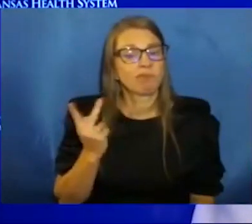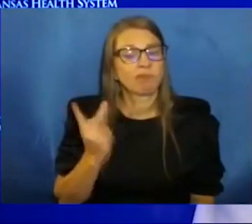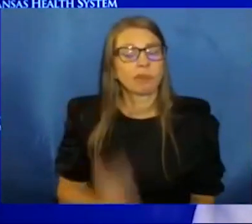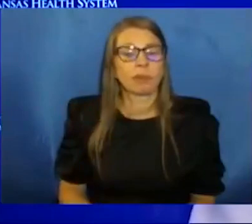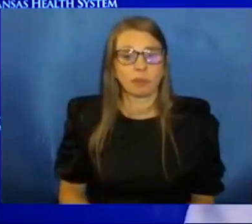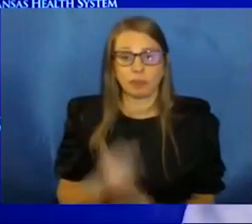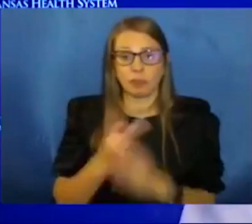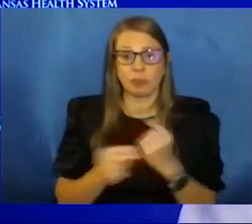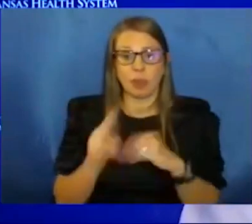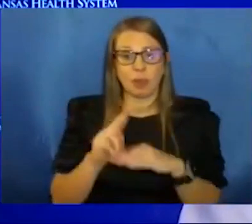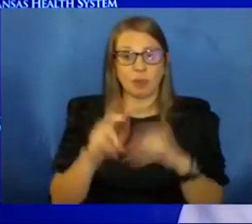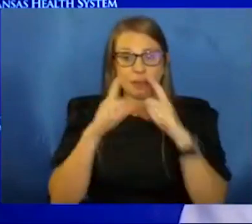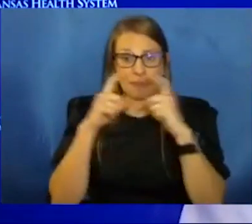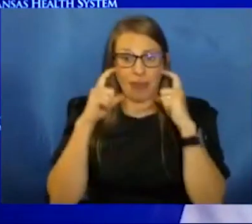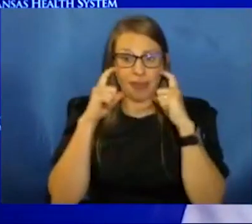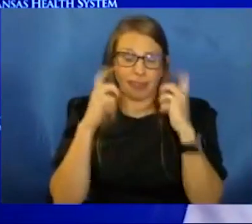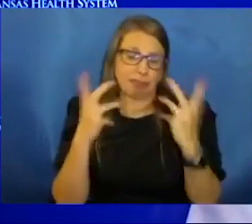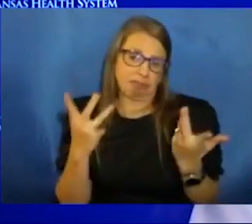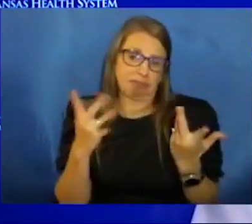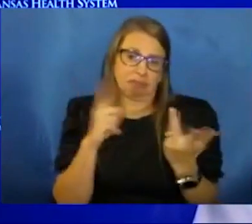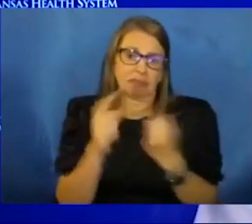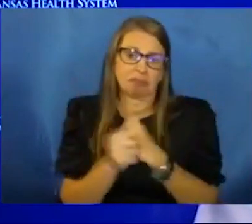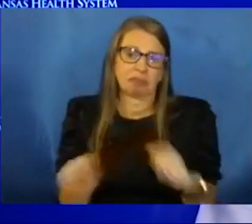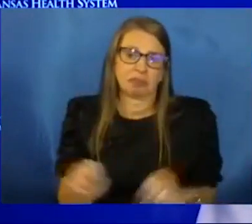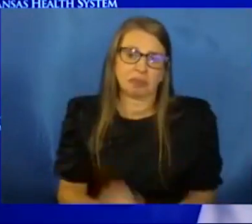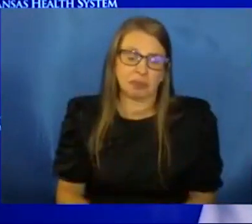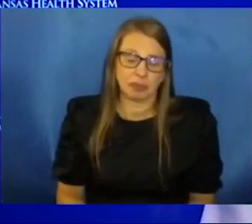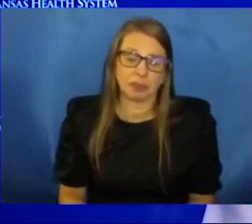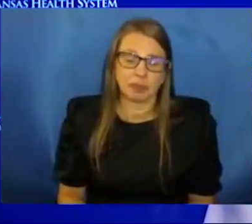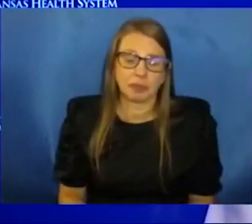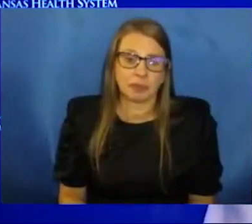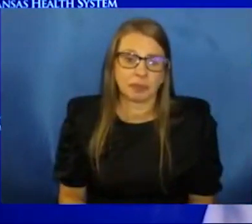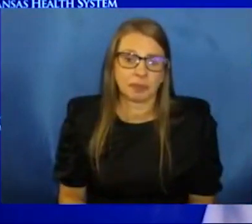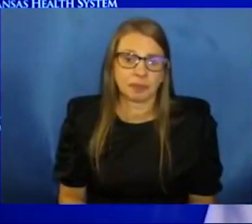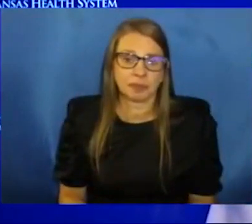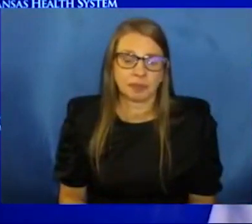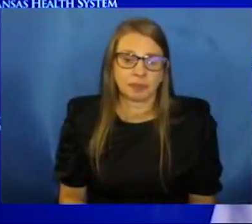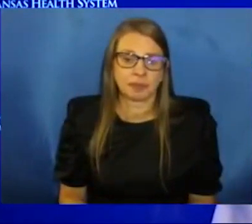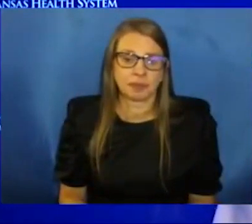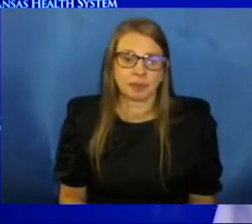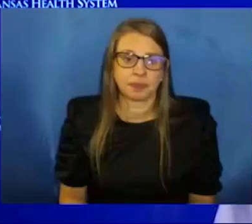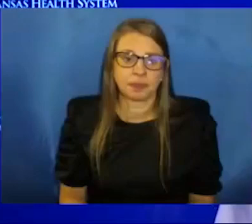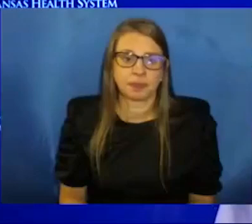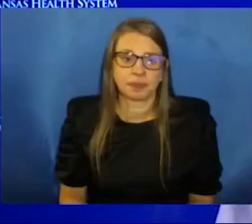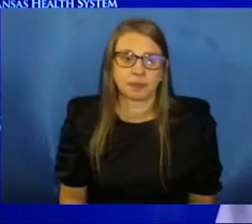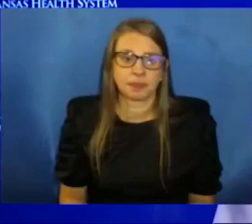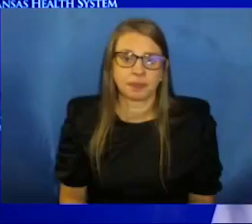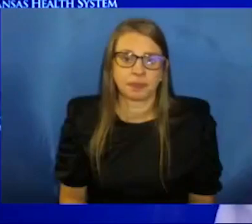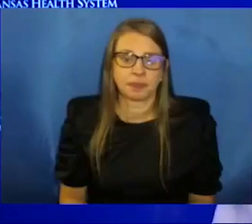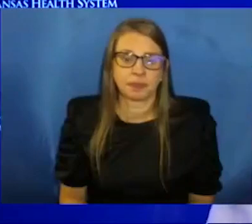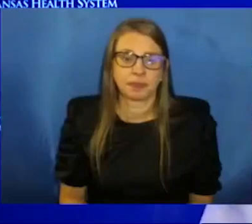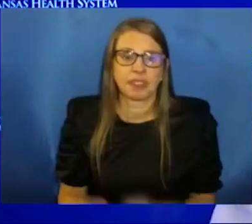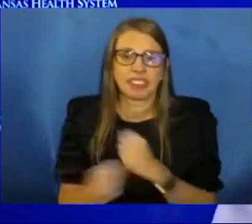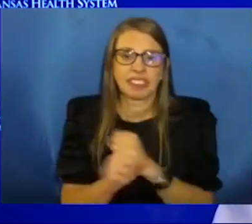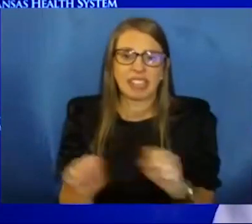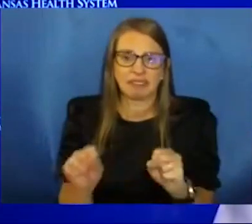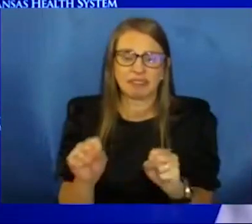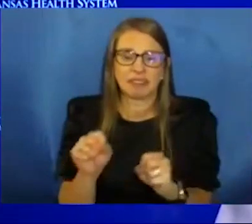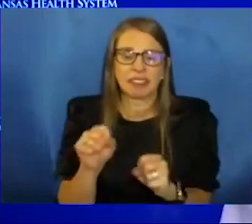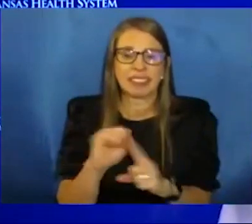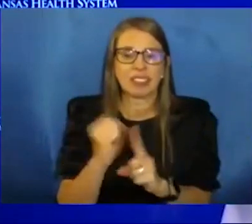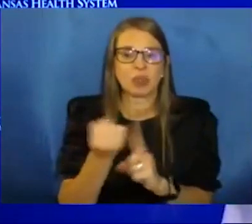I think it's safe if certainly everyone's vaccinated and you're wearing a mask, and ideally your stylist is wearing a mask. And so on the Missouri side, I